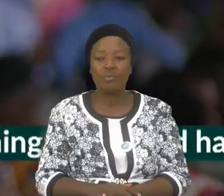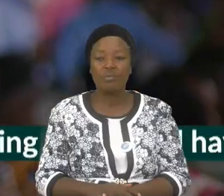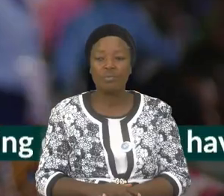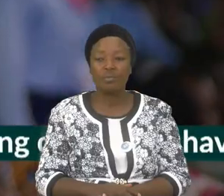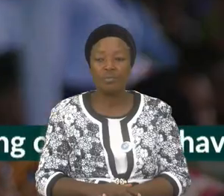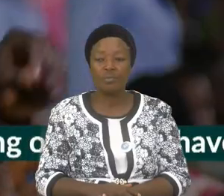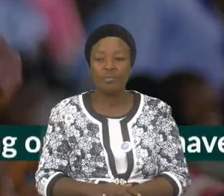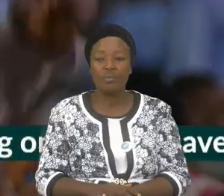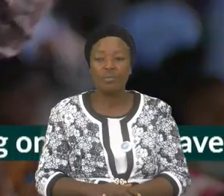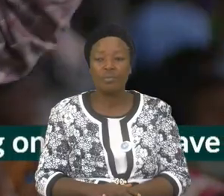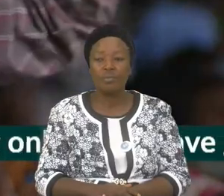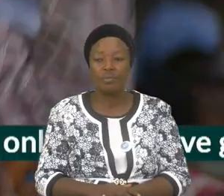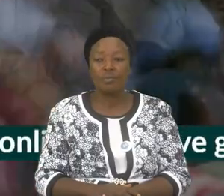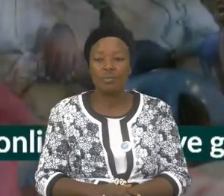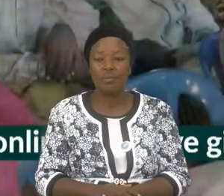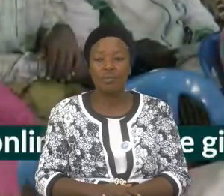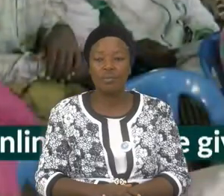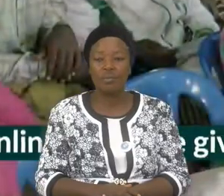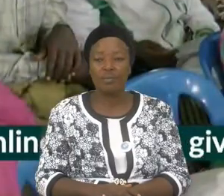Okay.